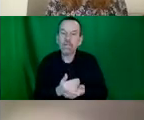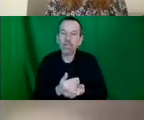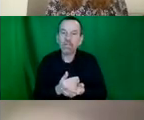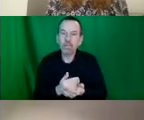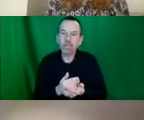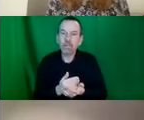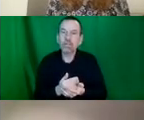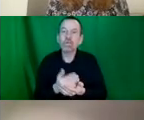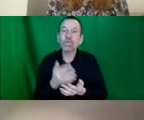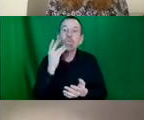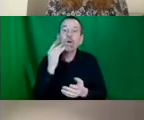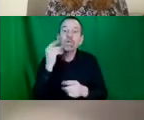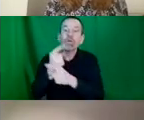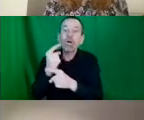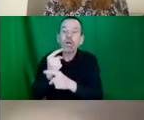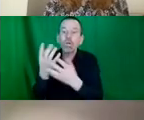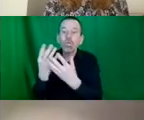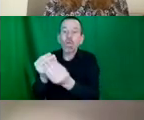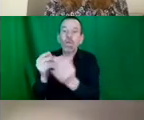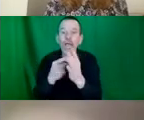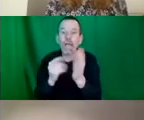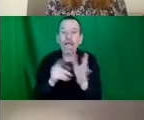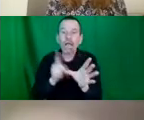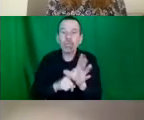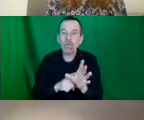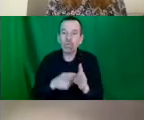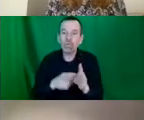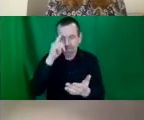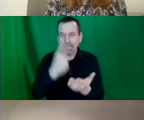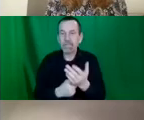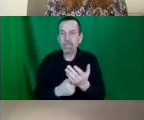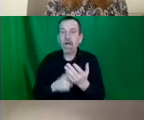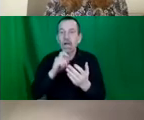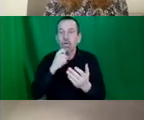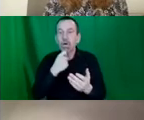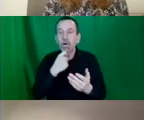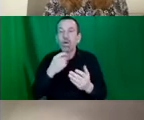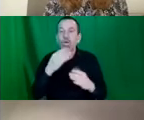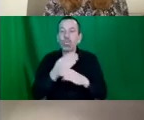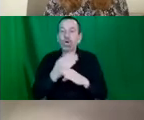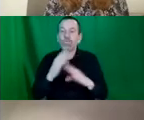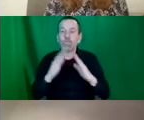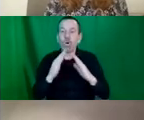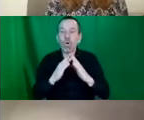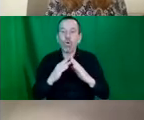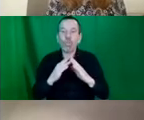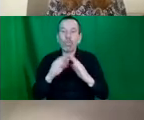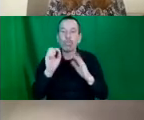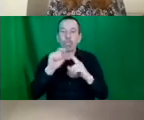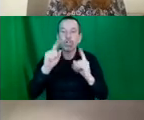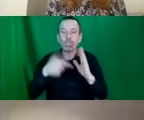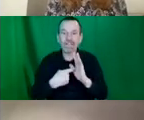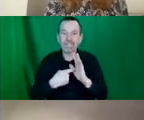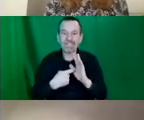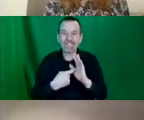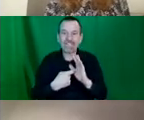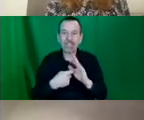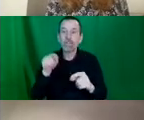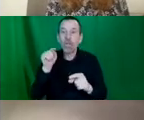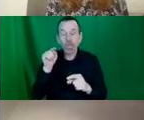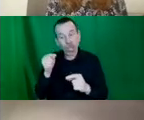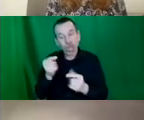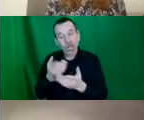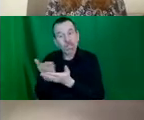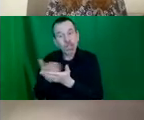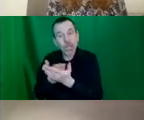discussion with Amy, we decided to pursue this further as a working from home task. These discussions were a chance to ask the curators how